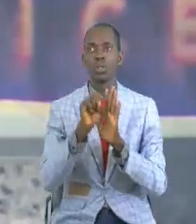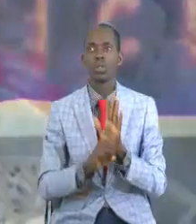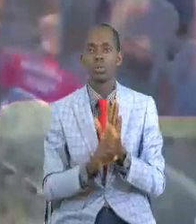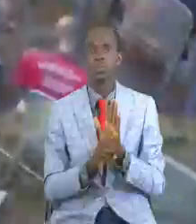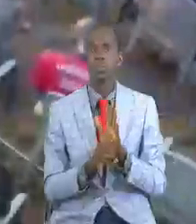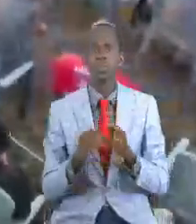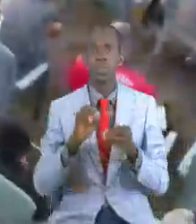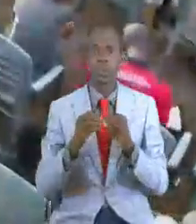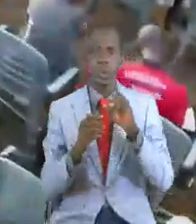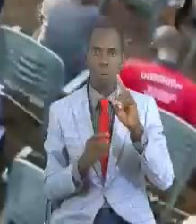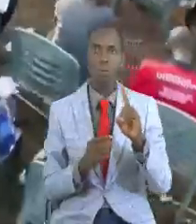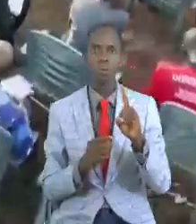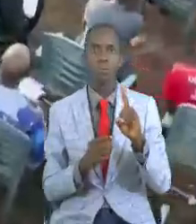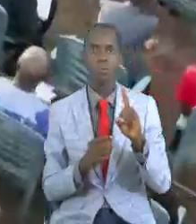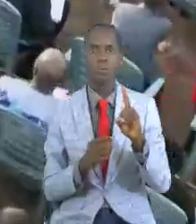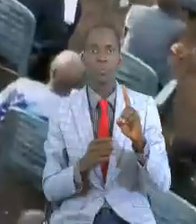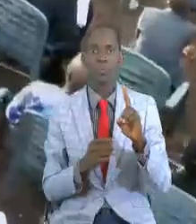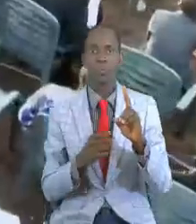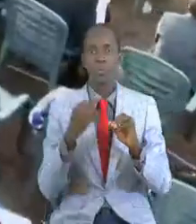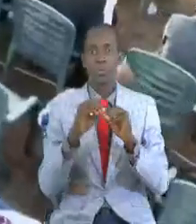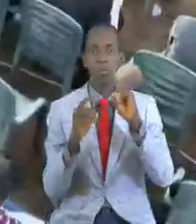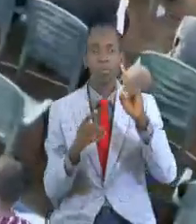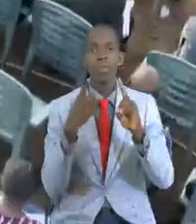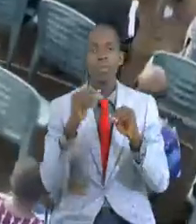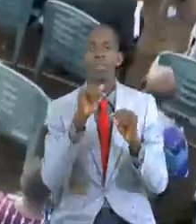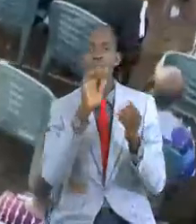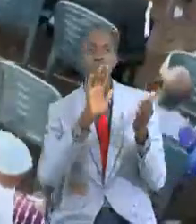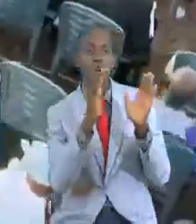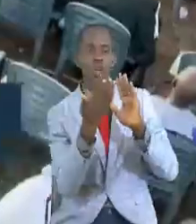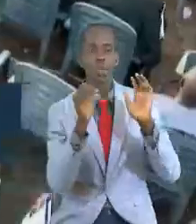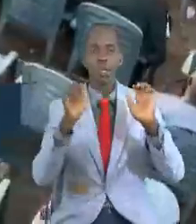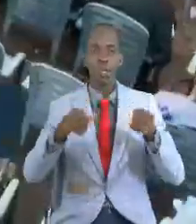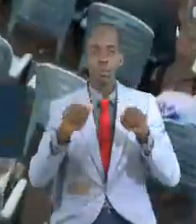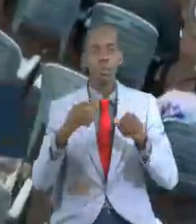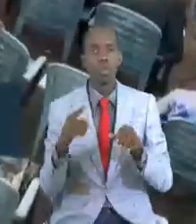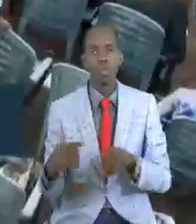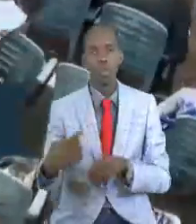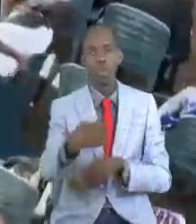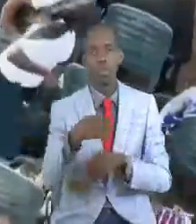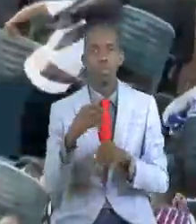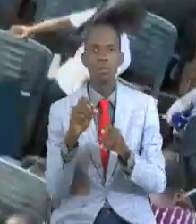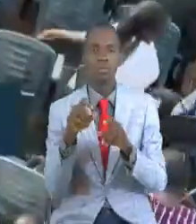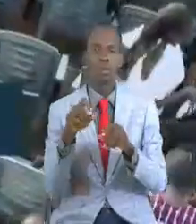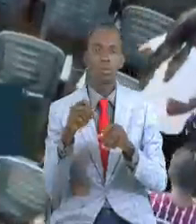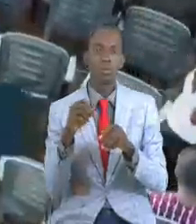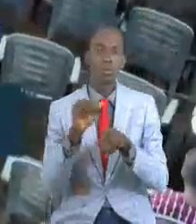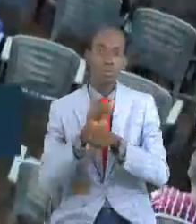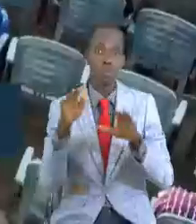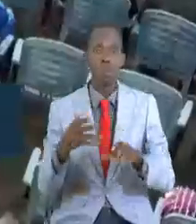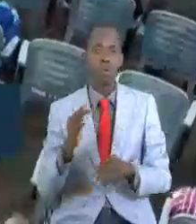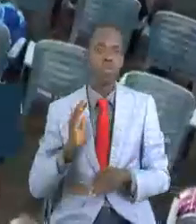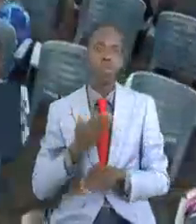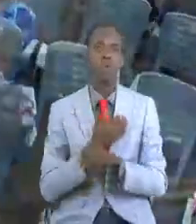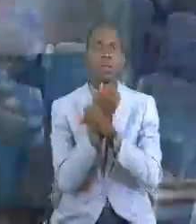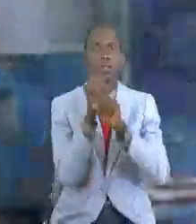Number one, we're looking at the incomparable cornerstone of our salvation. Three things here as we